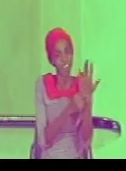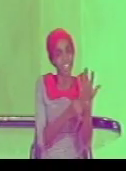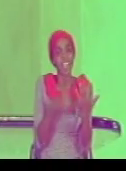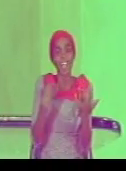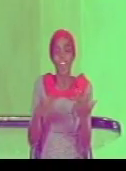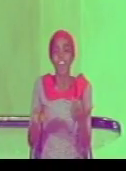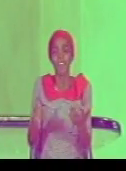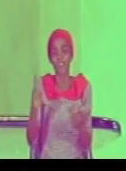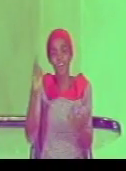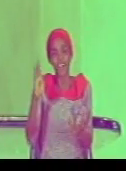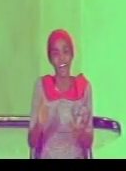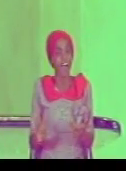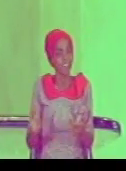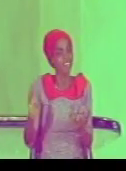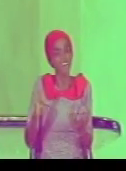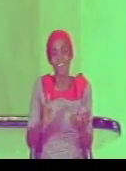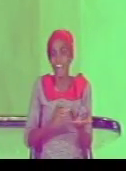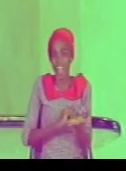of